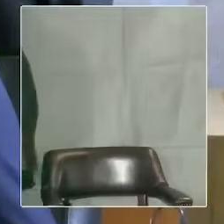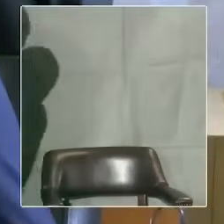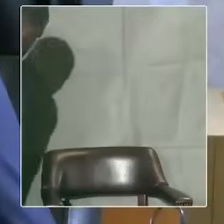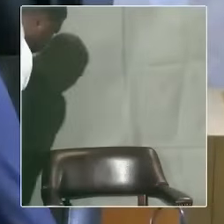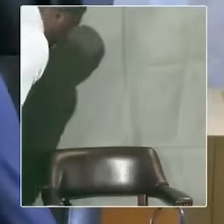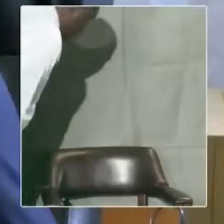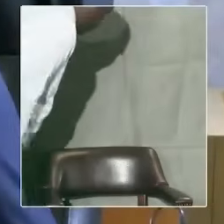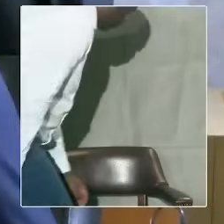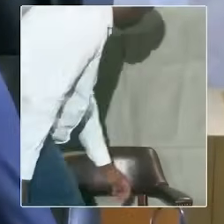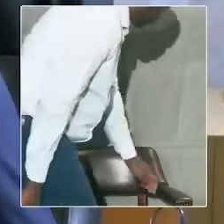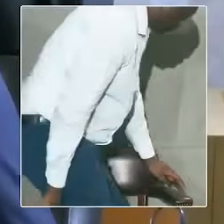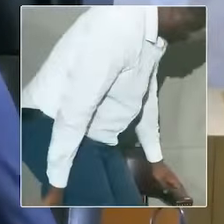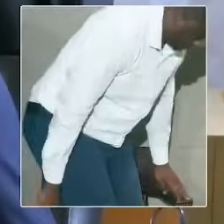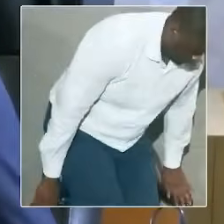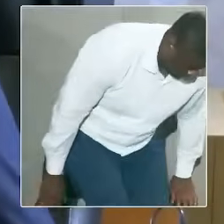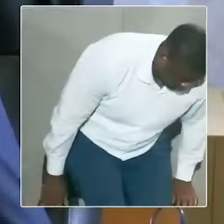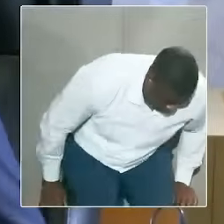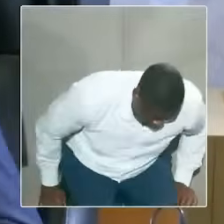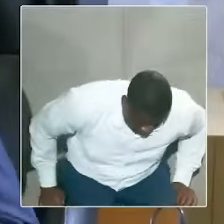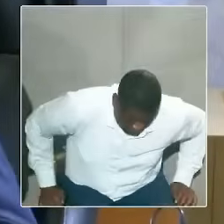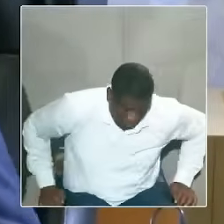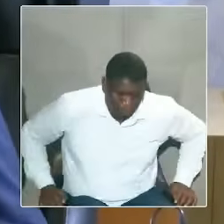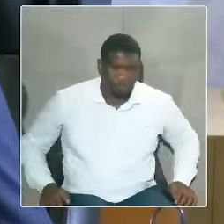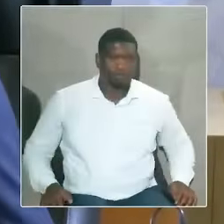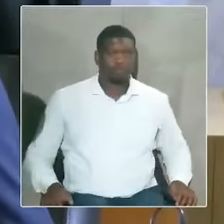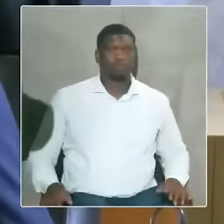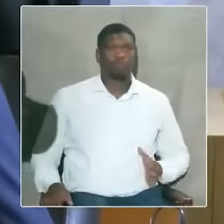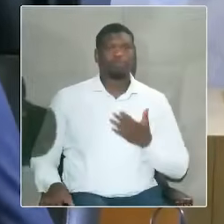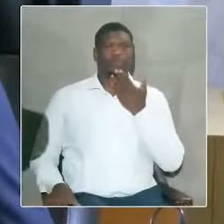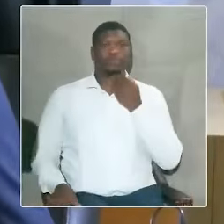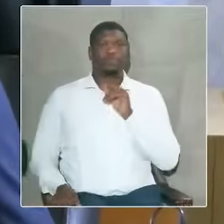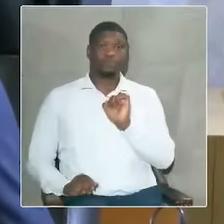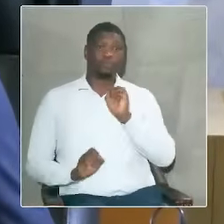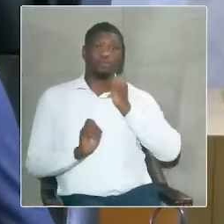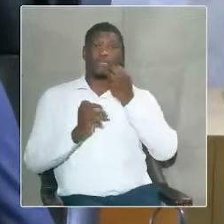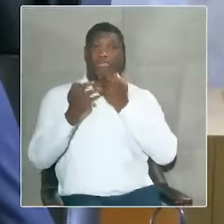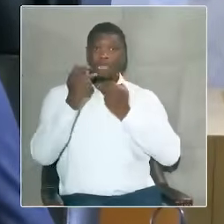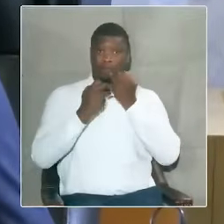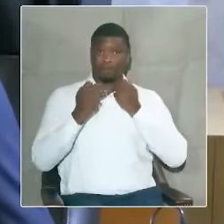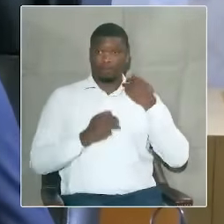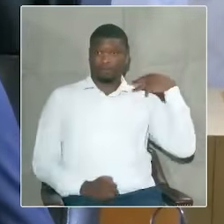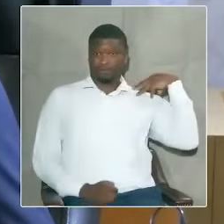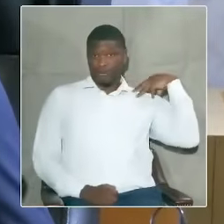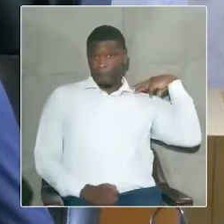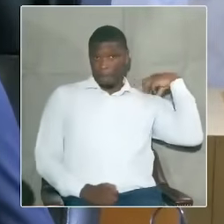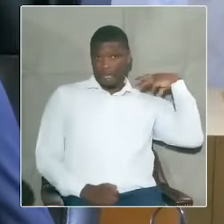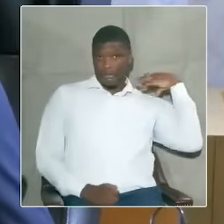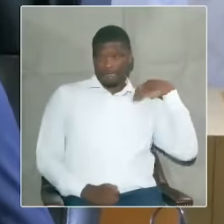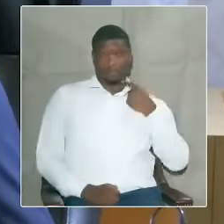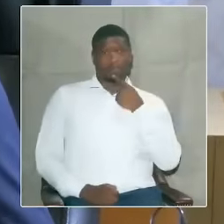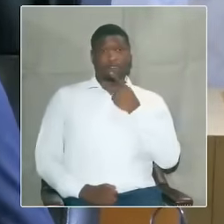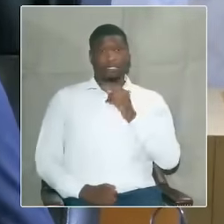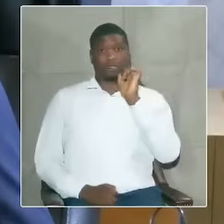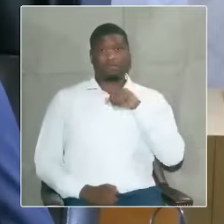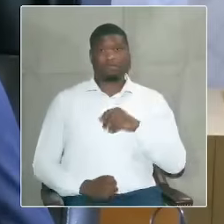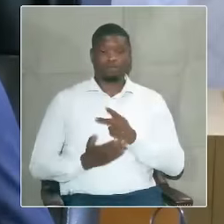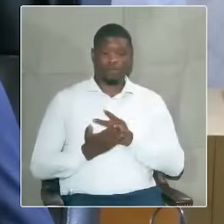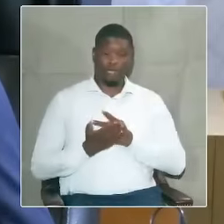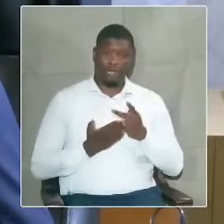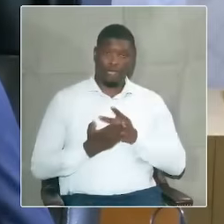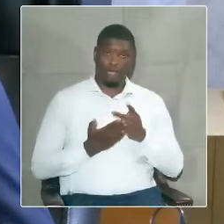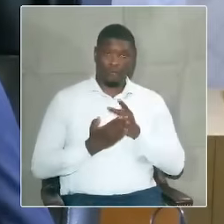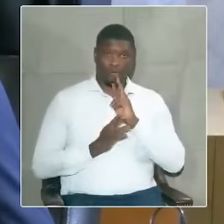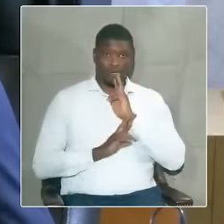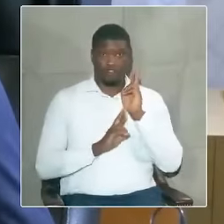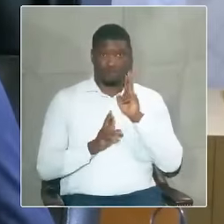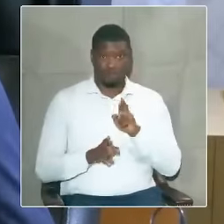explain this. The minister says prepare a report, preliminary report in this